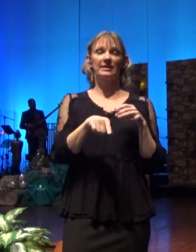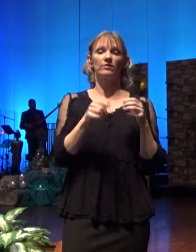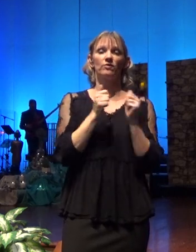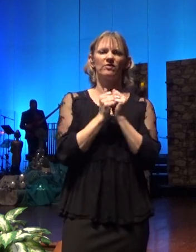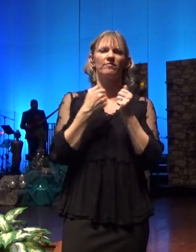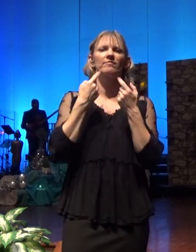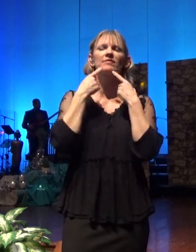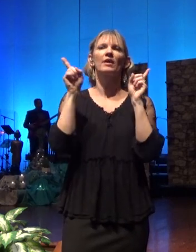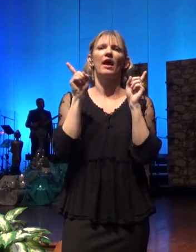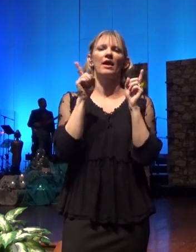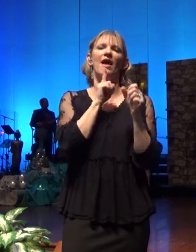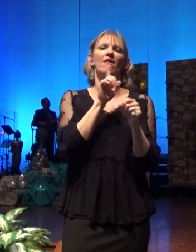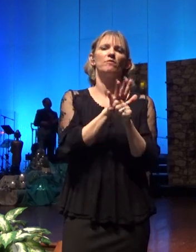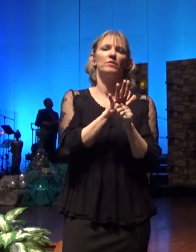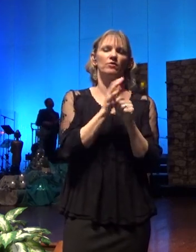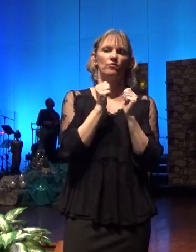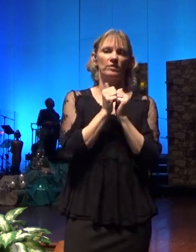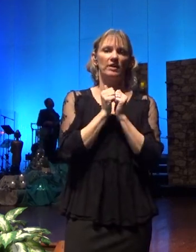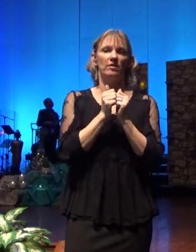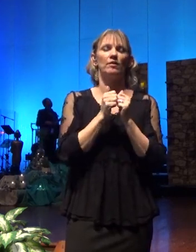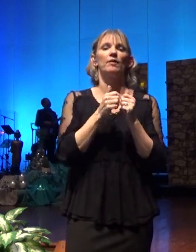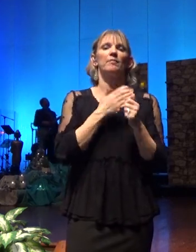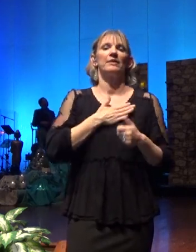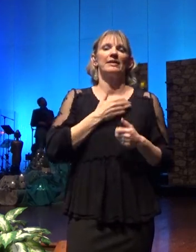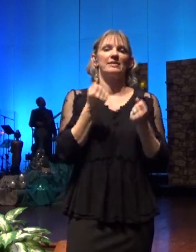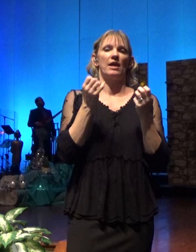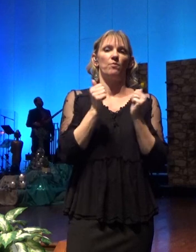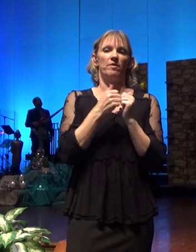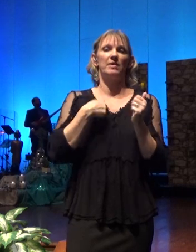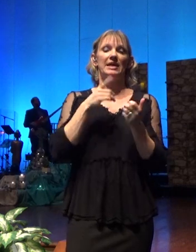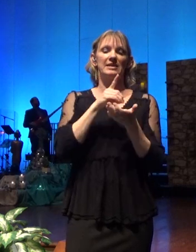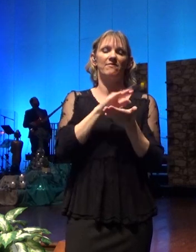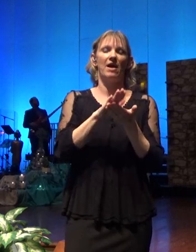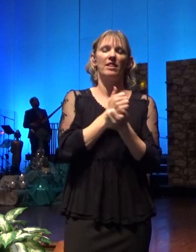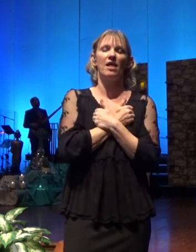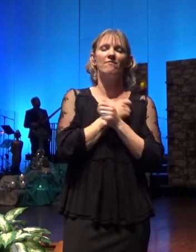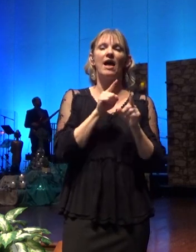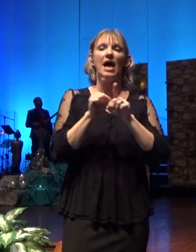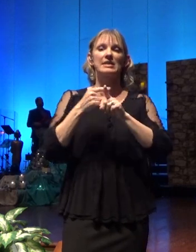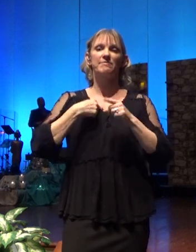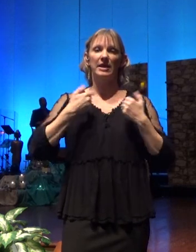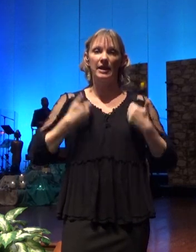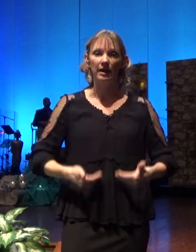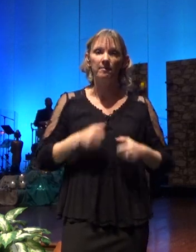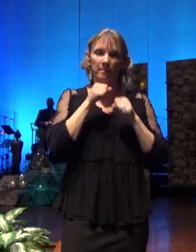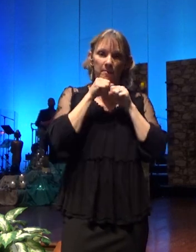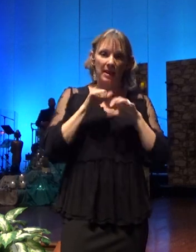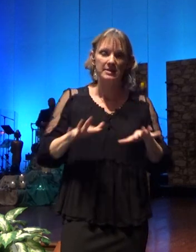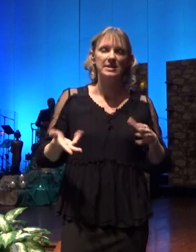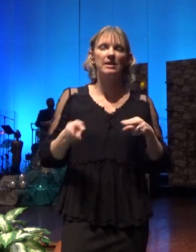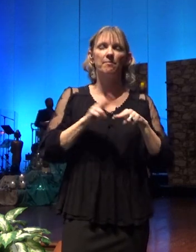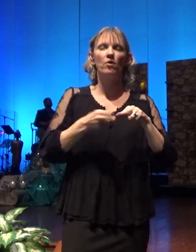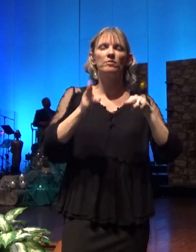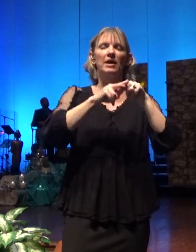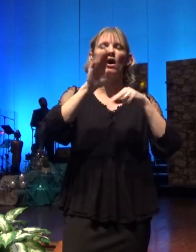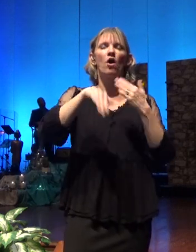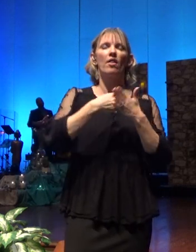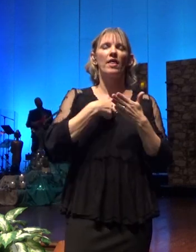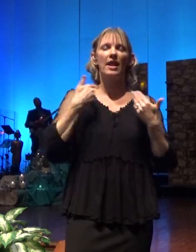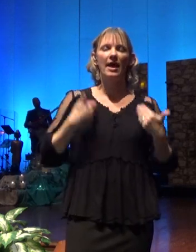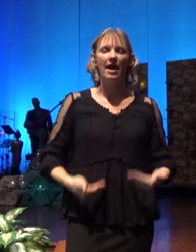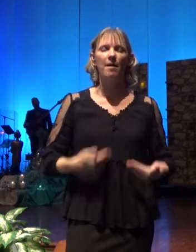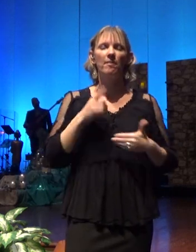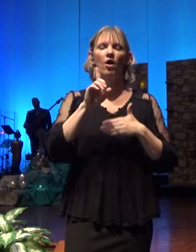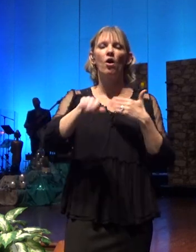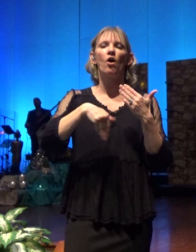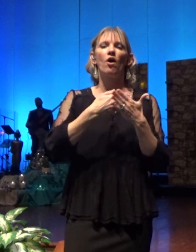say this affirmation aloud. Please say with me: divine love as me blesses and multiplies all that I